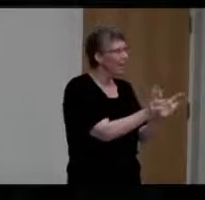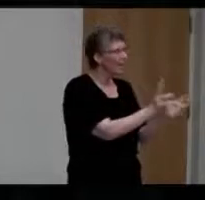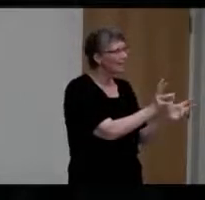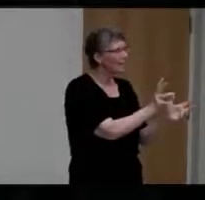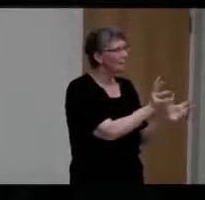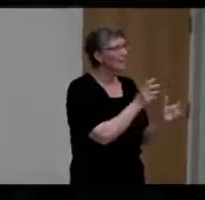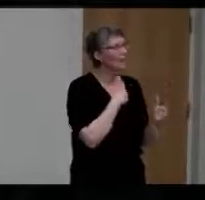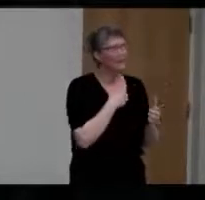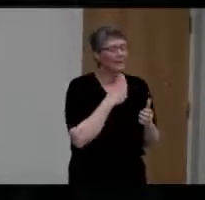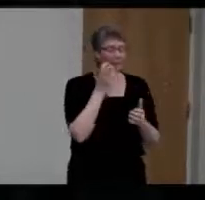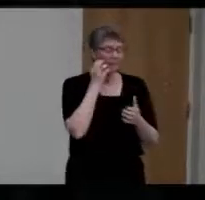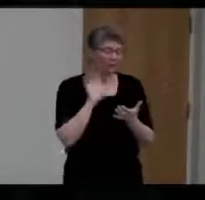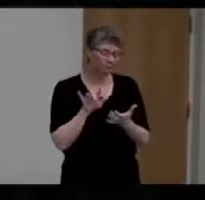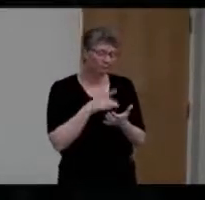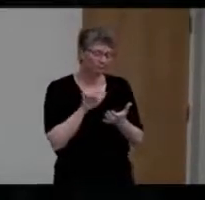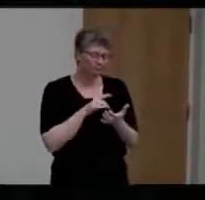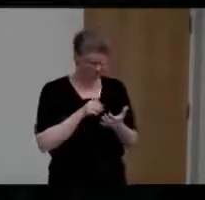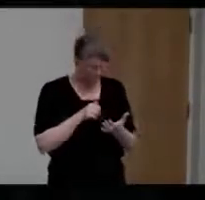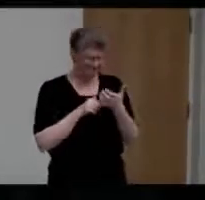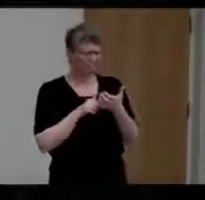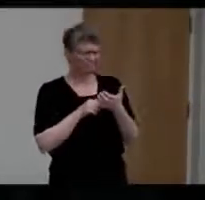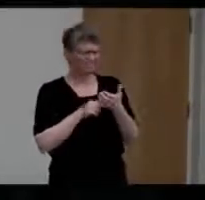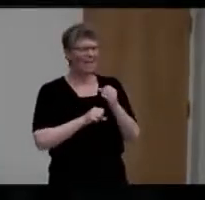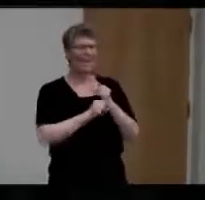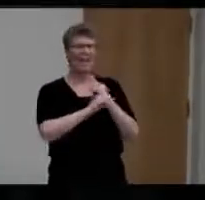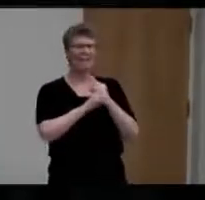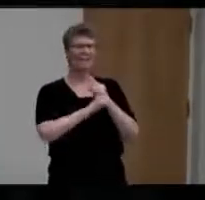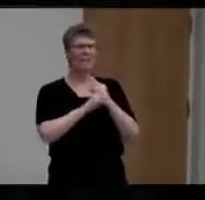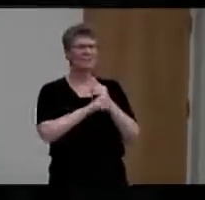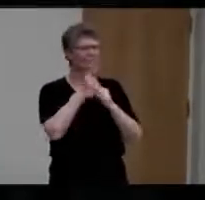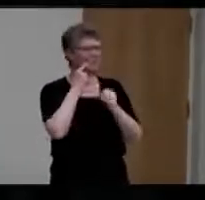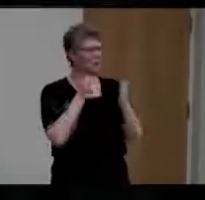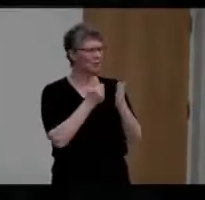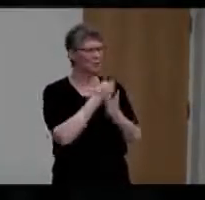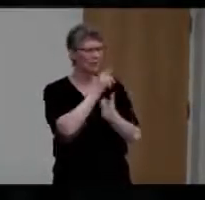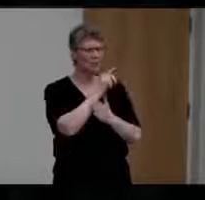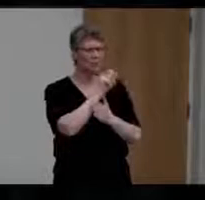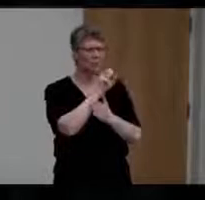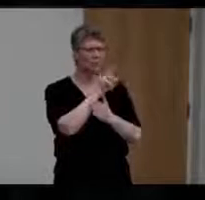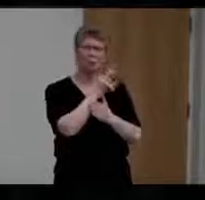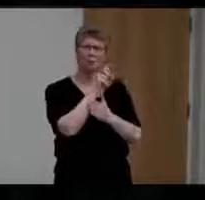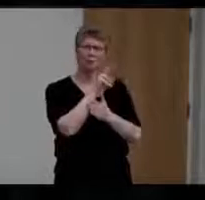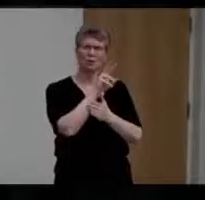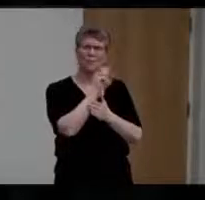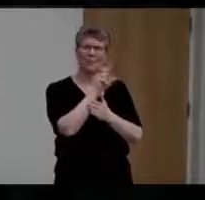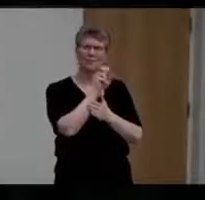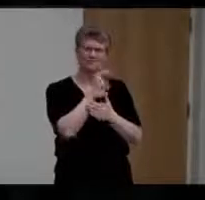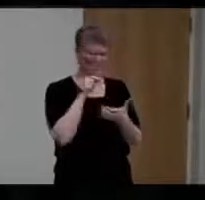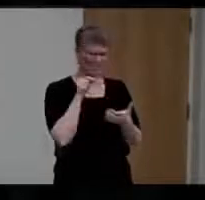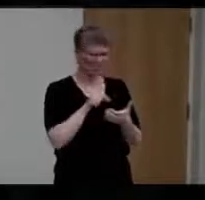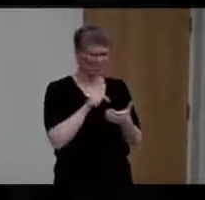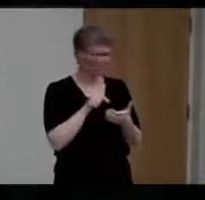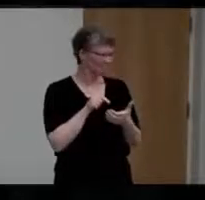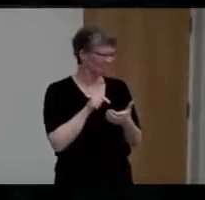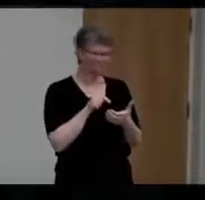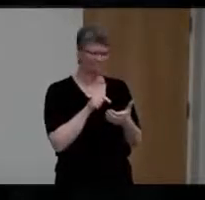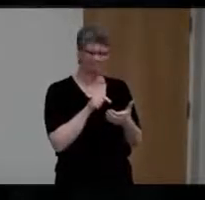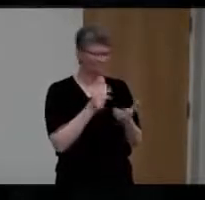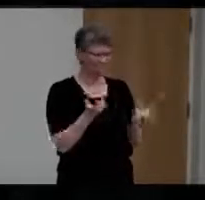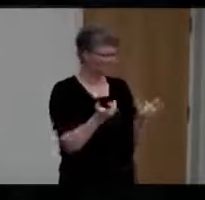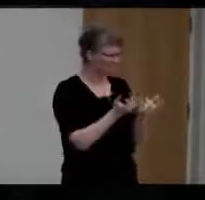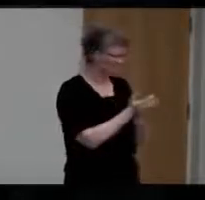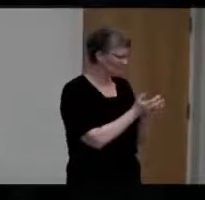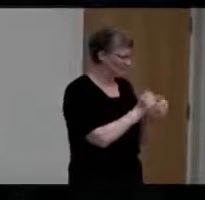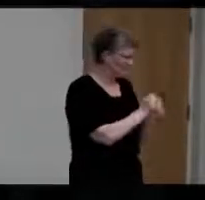like, what's this all about? And the other half are like, oh, sweet, that's convenient, boom. And it works, right? And so there's kind of this, do